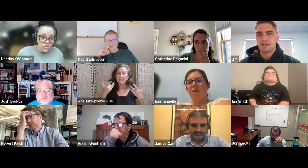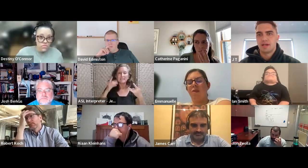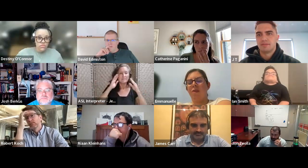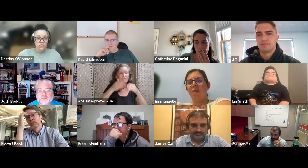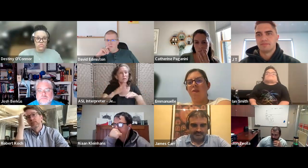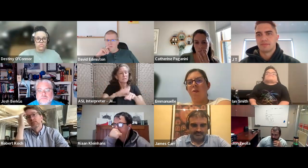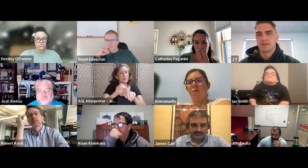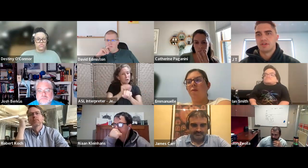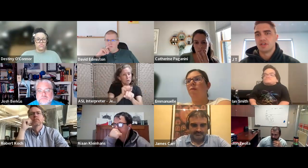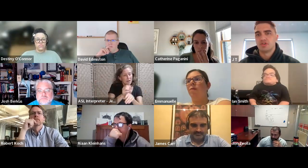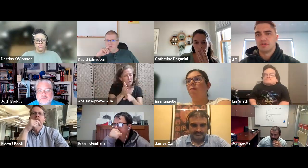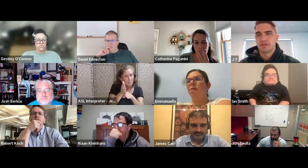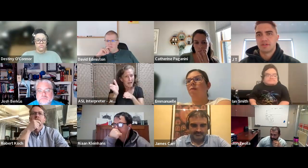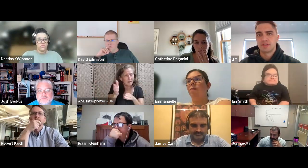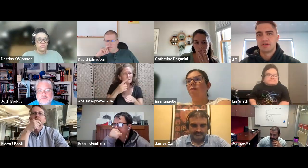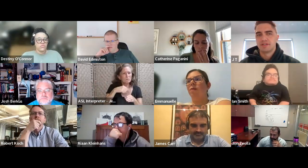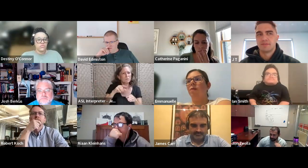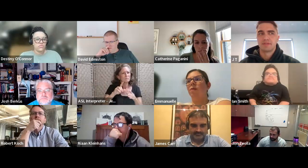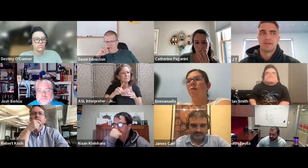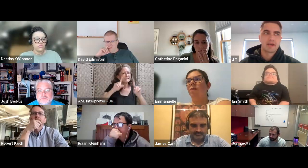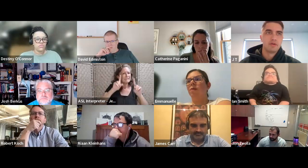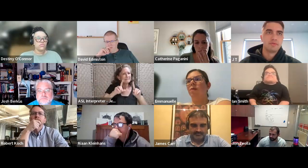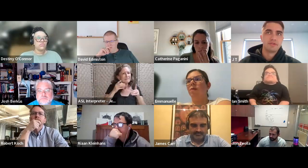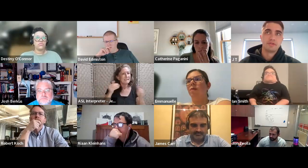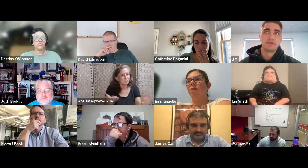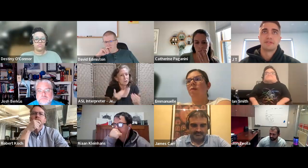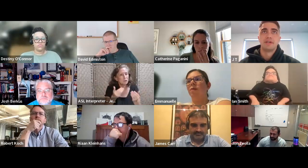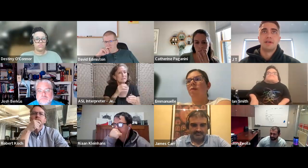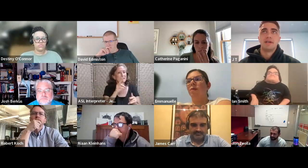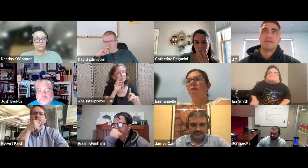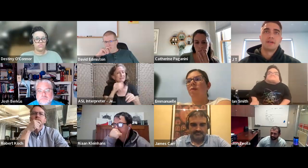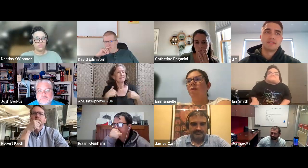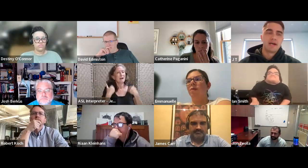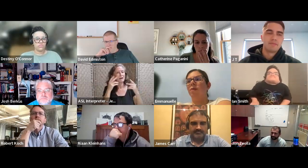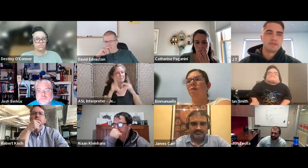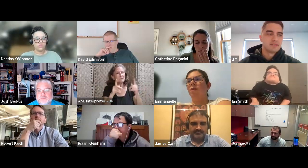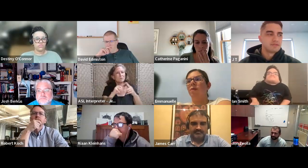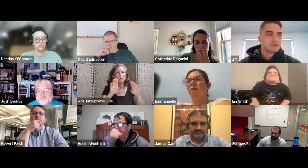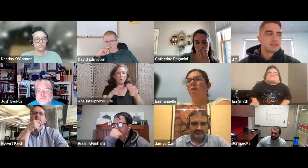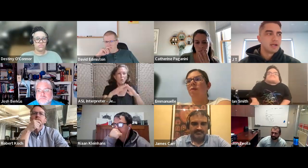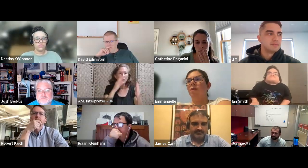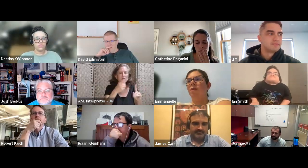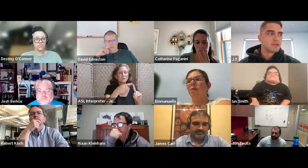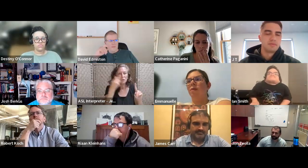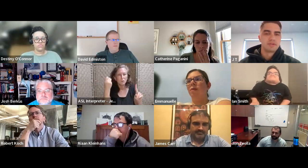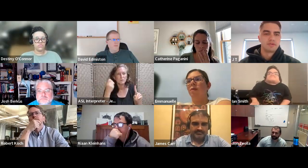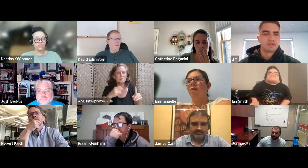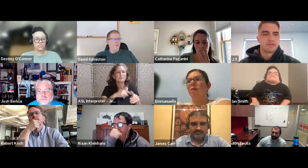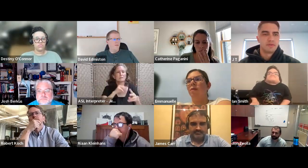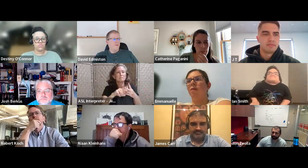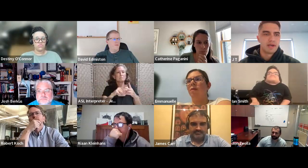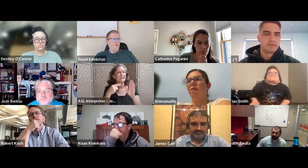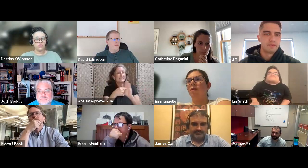test, you know, just introducing them to concepts like open source, giving examples of different open